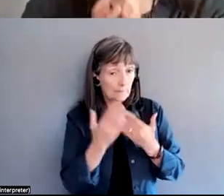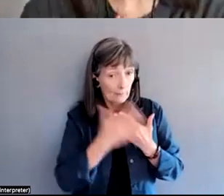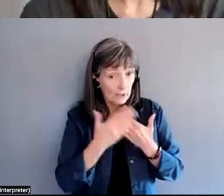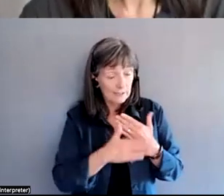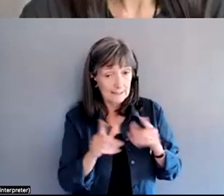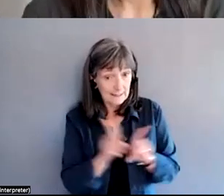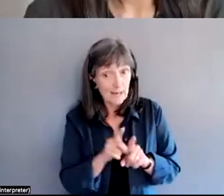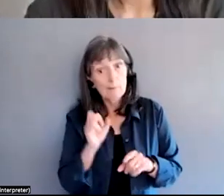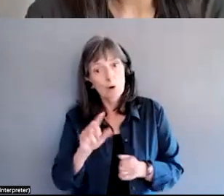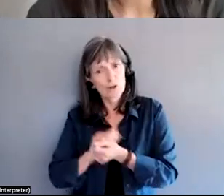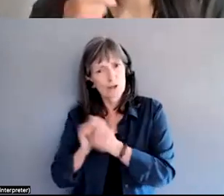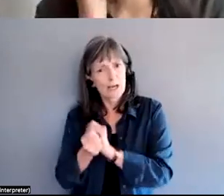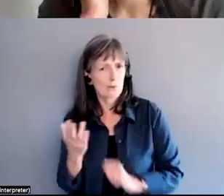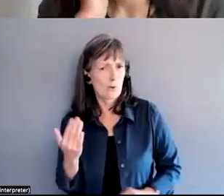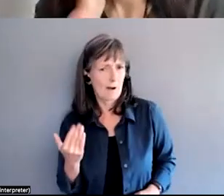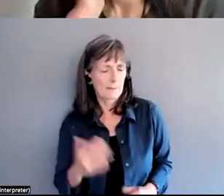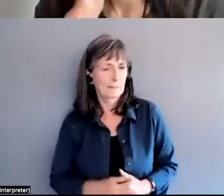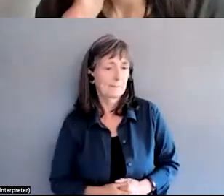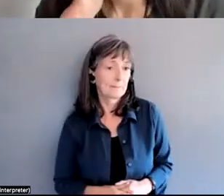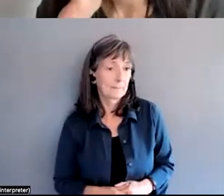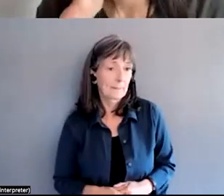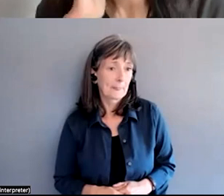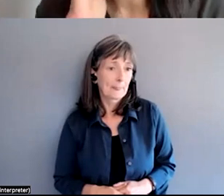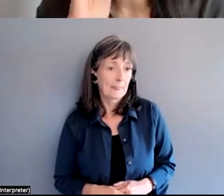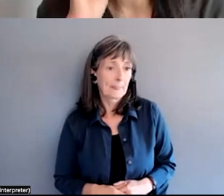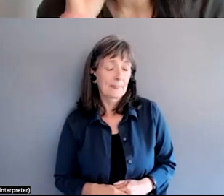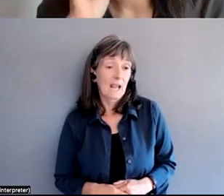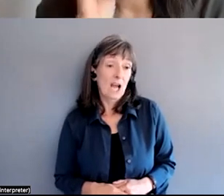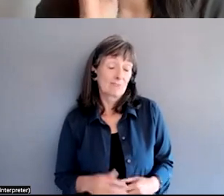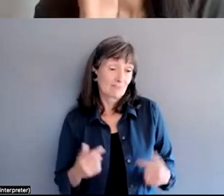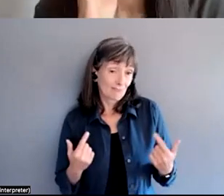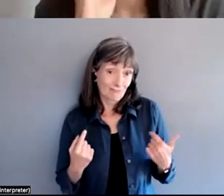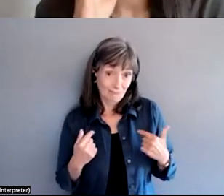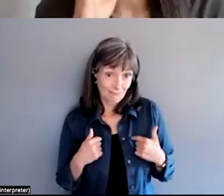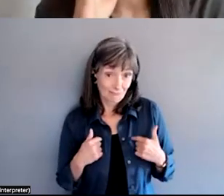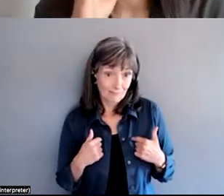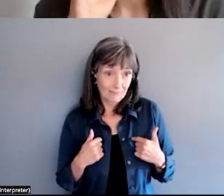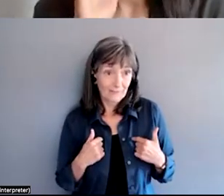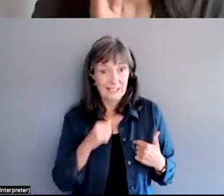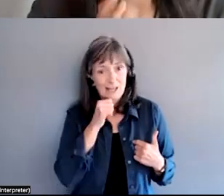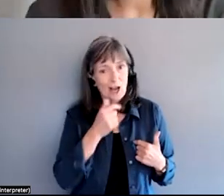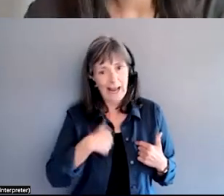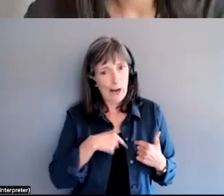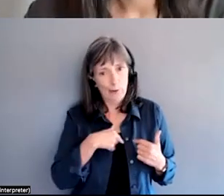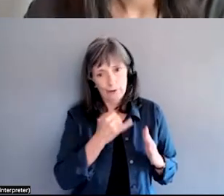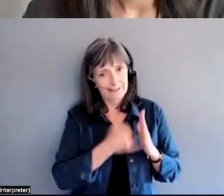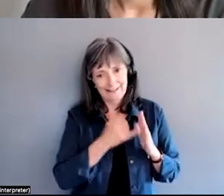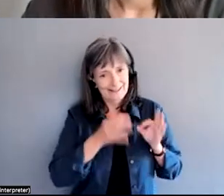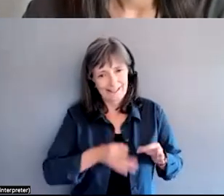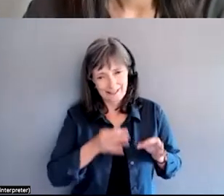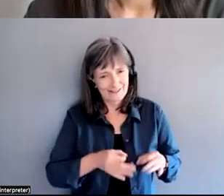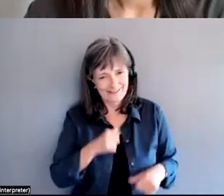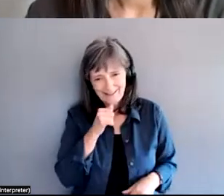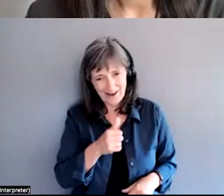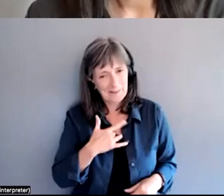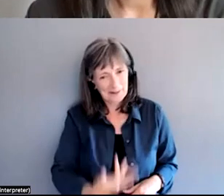entirely? I think from my experience, it's not our art decision usually, but